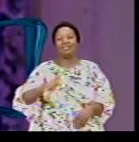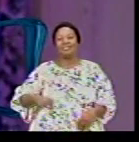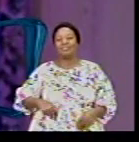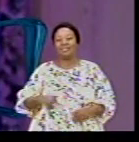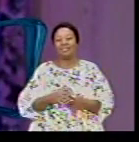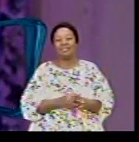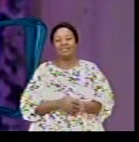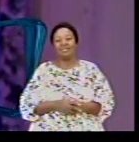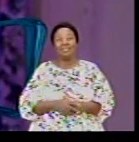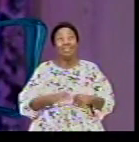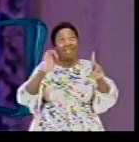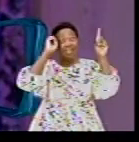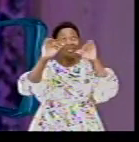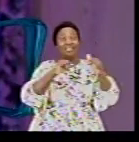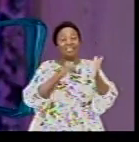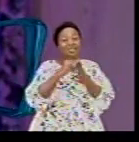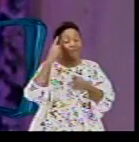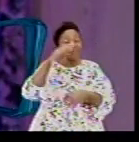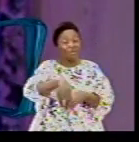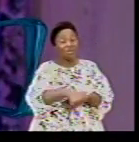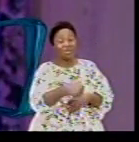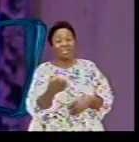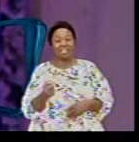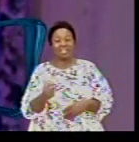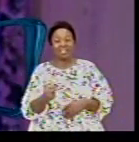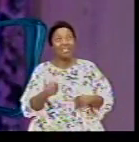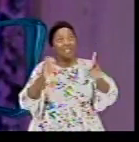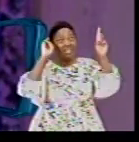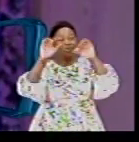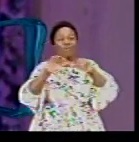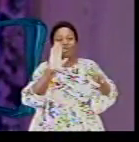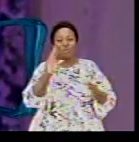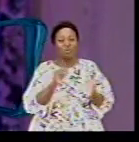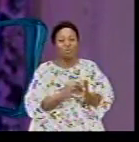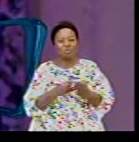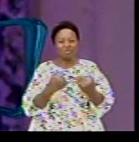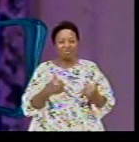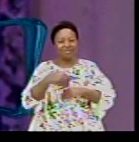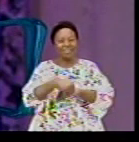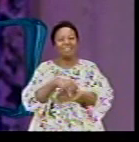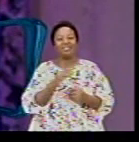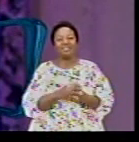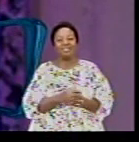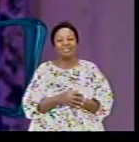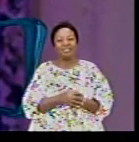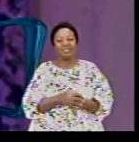He did it for others. You do your own tonight.